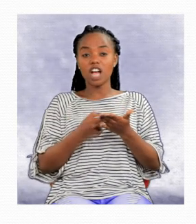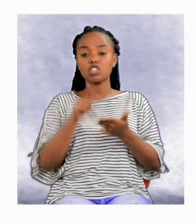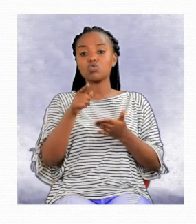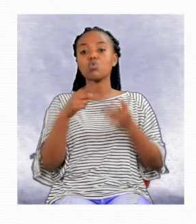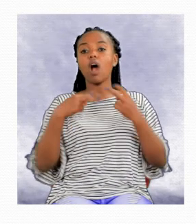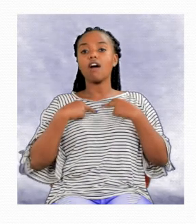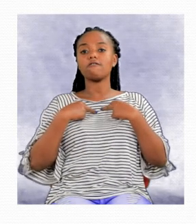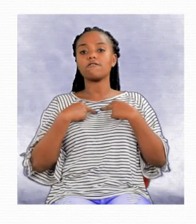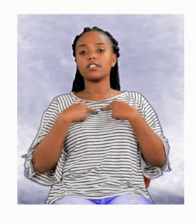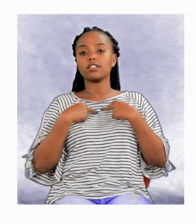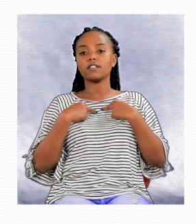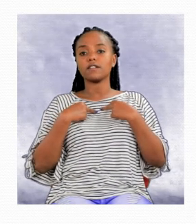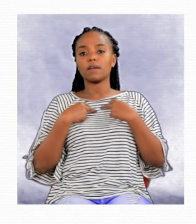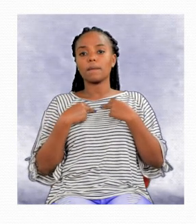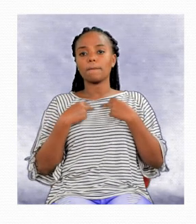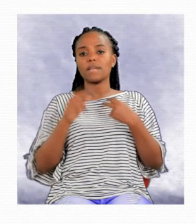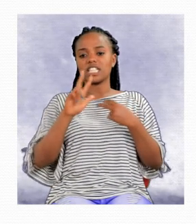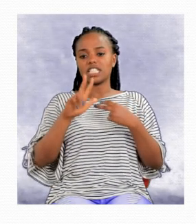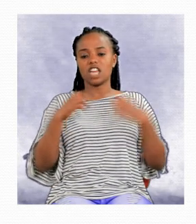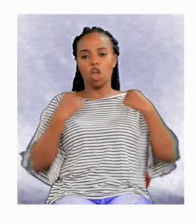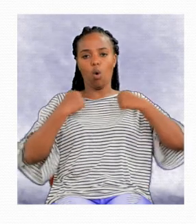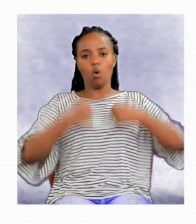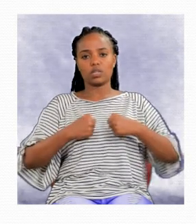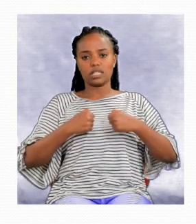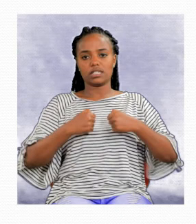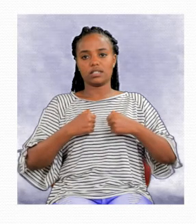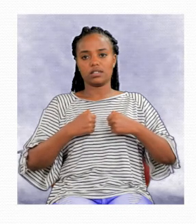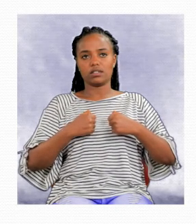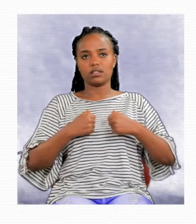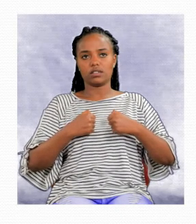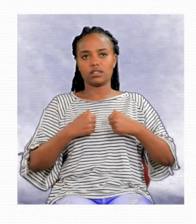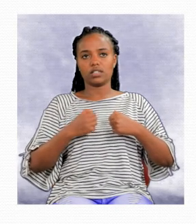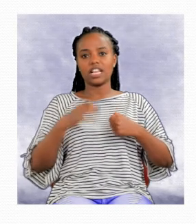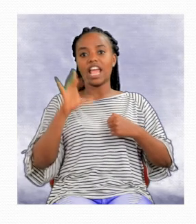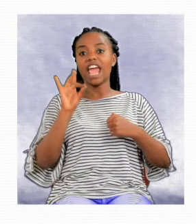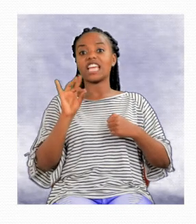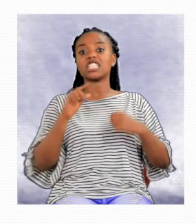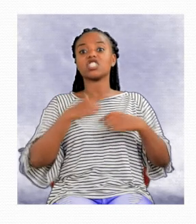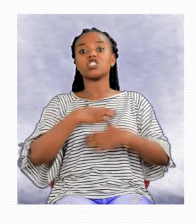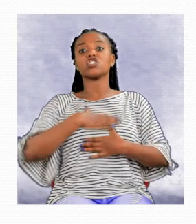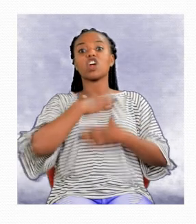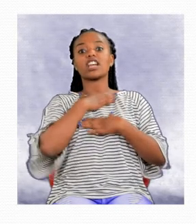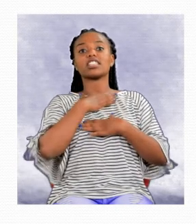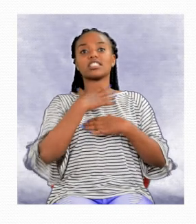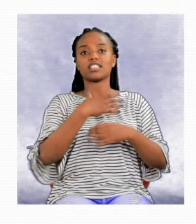you have 3 coats, 8 shirts